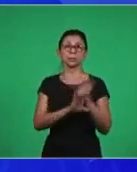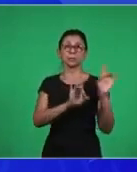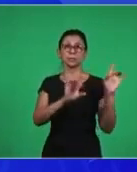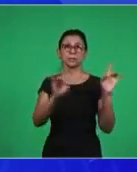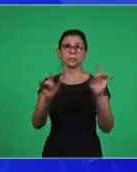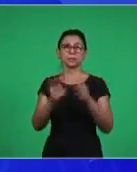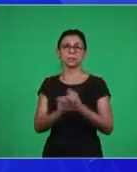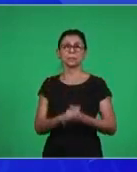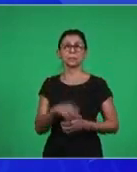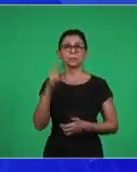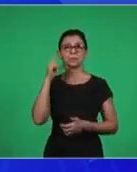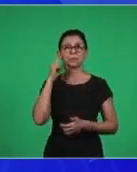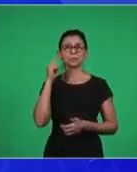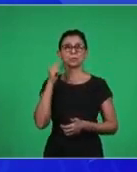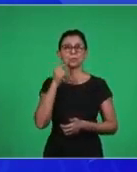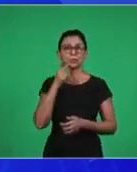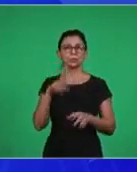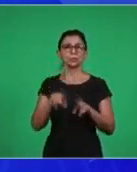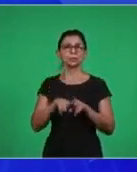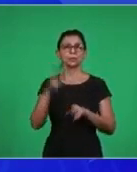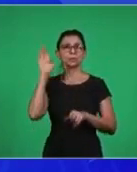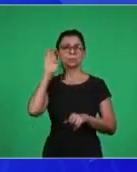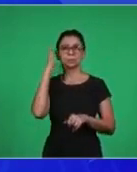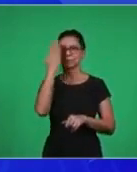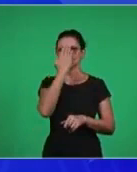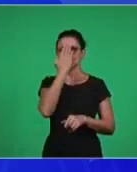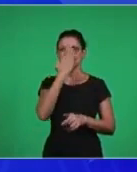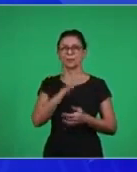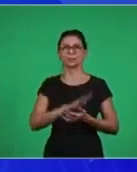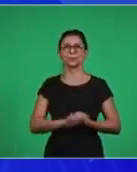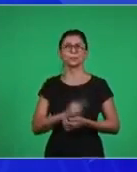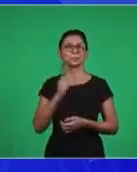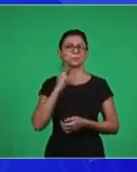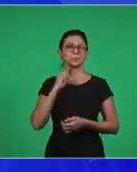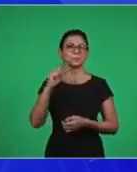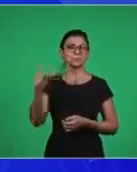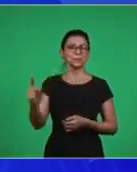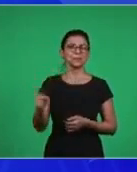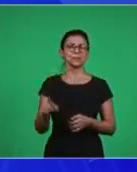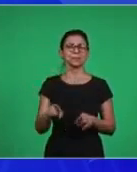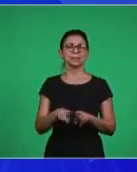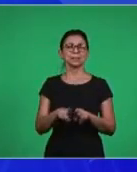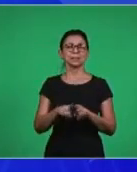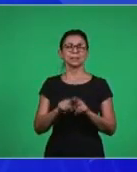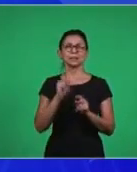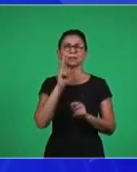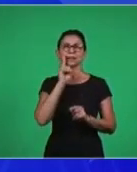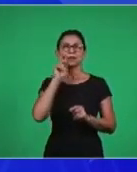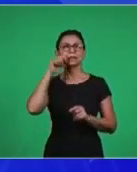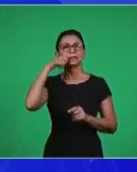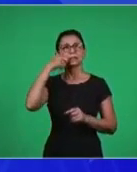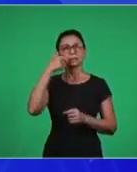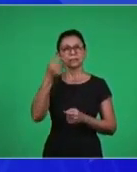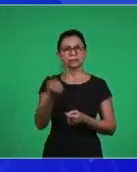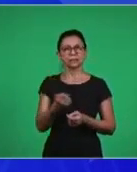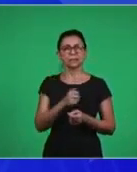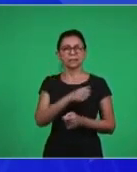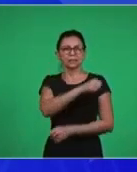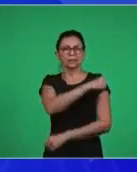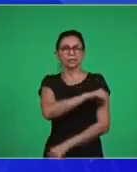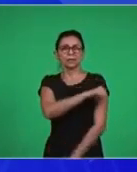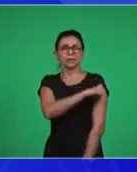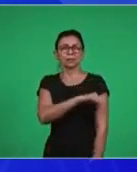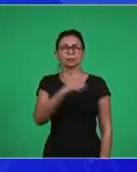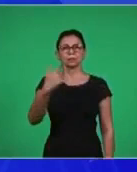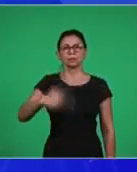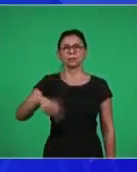And that in the area of language sign language, there was an event and a supper with the